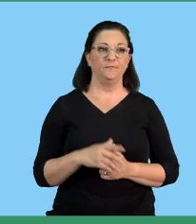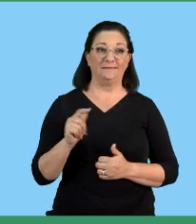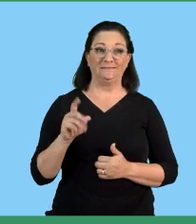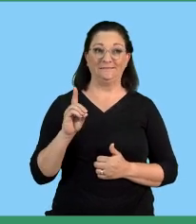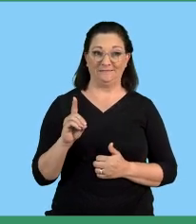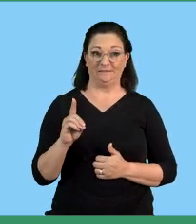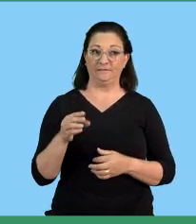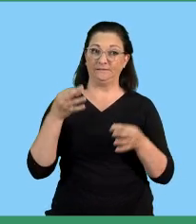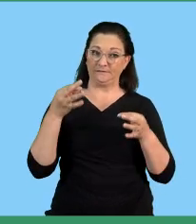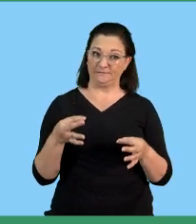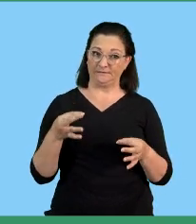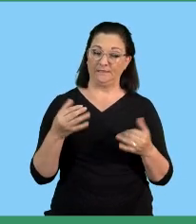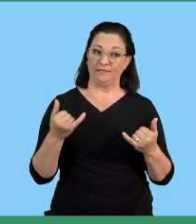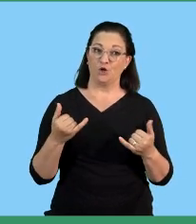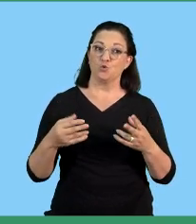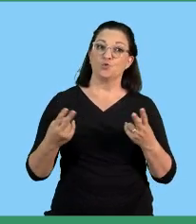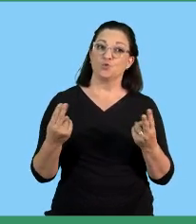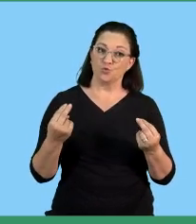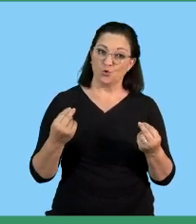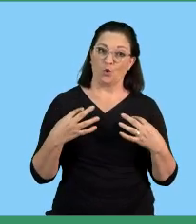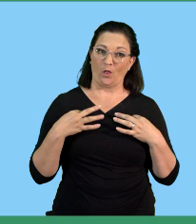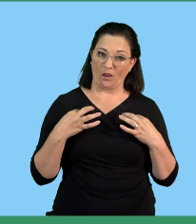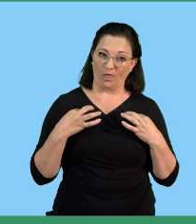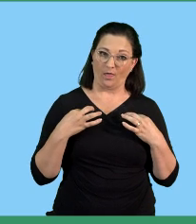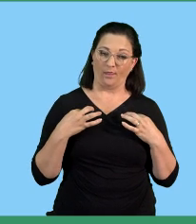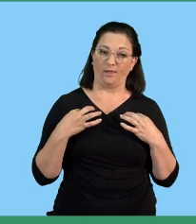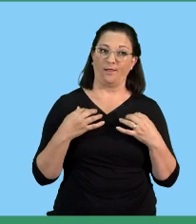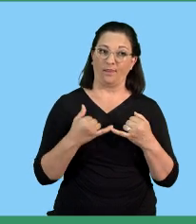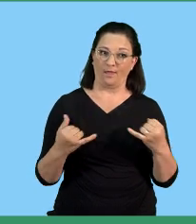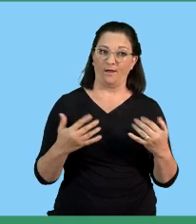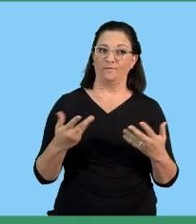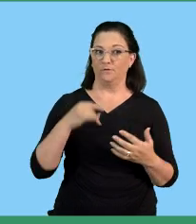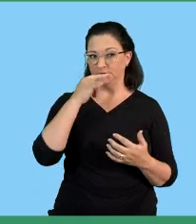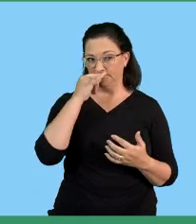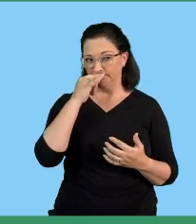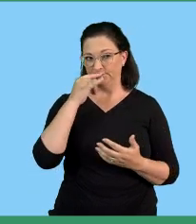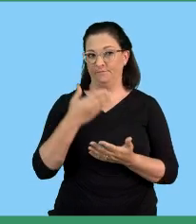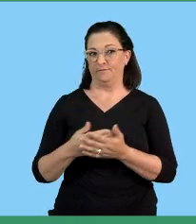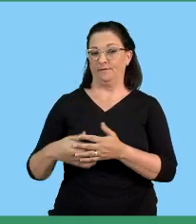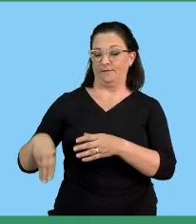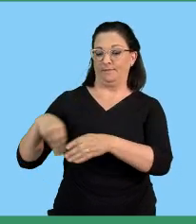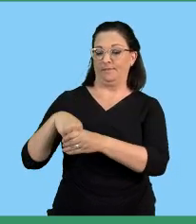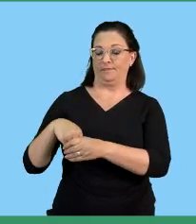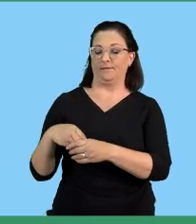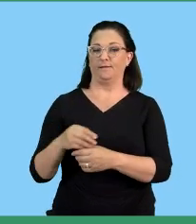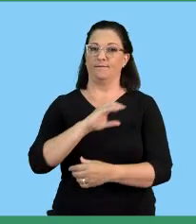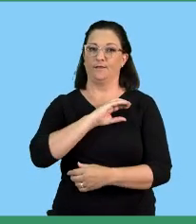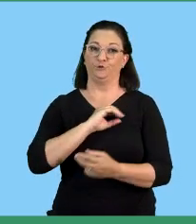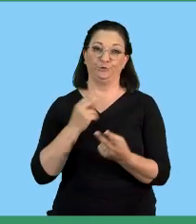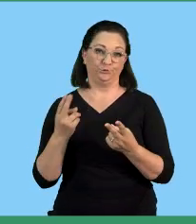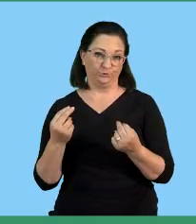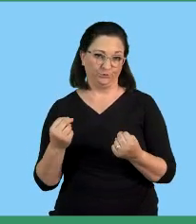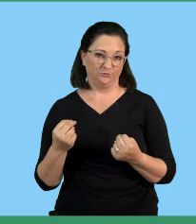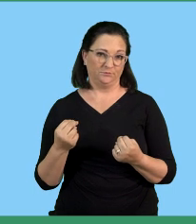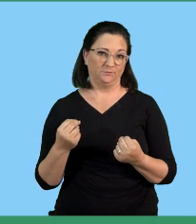saying TD has decided to add a new clothing line for toddlers to attract new customers. So